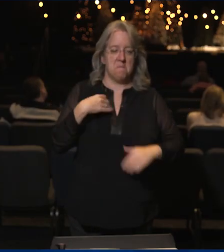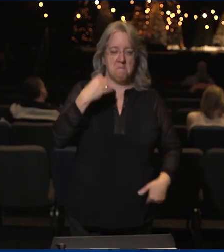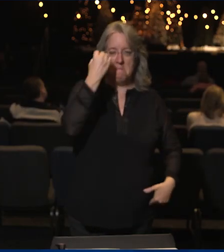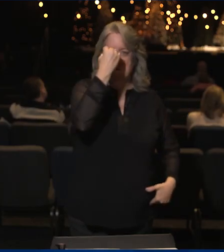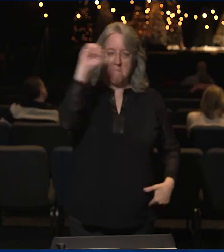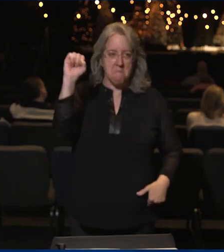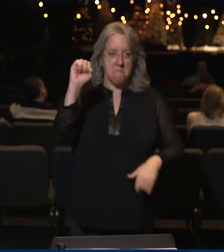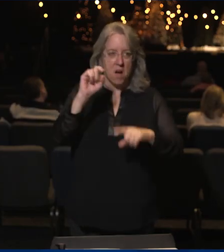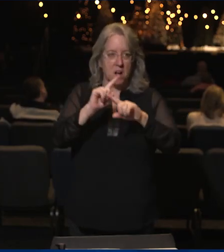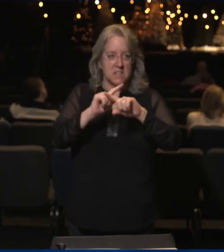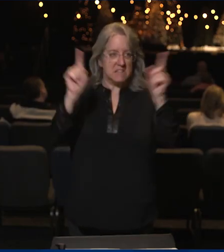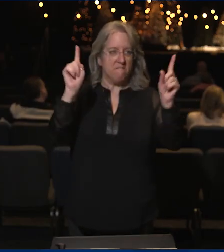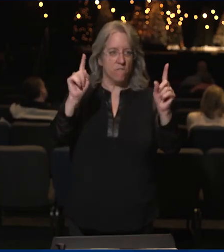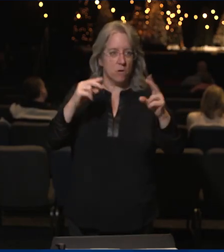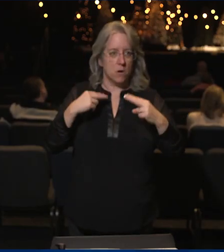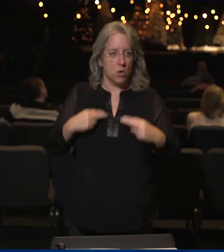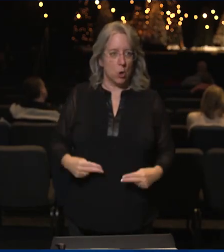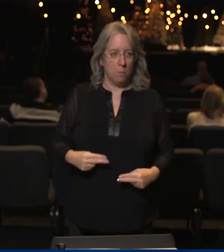being when I get there.